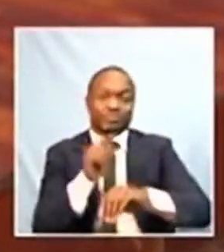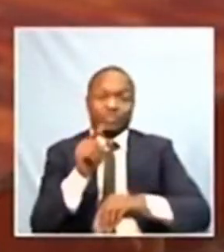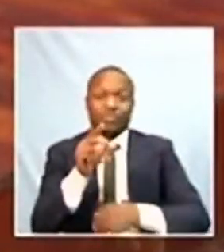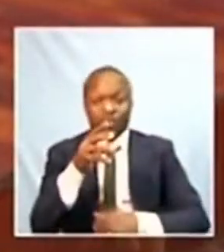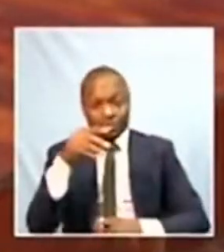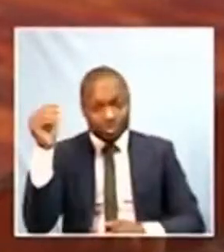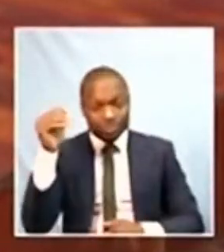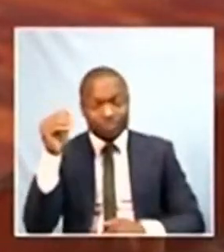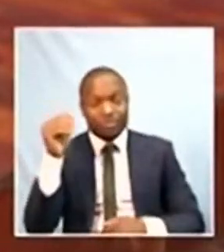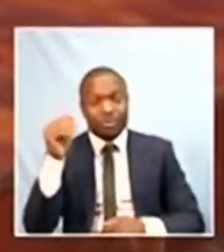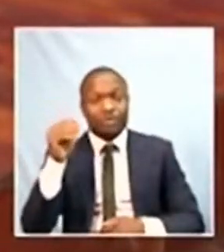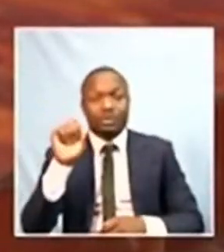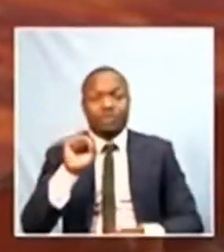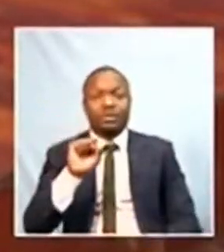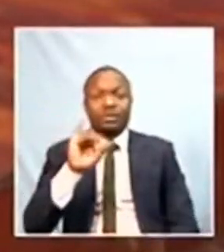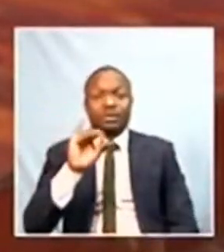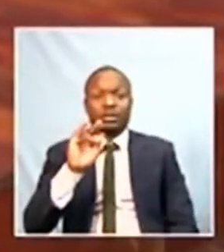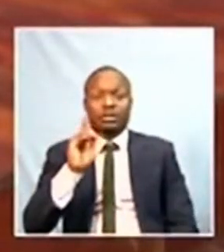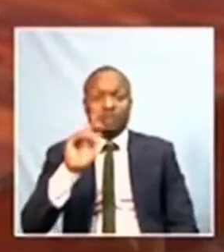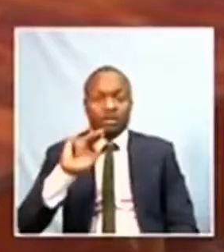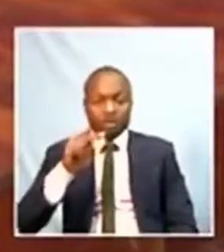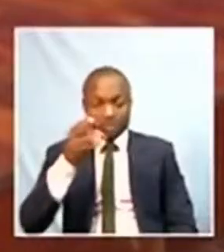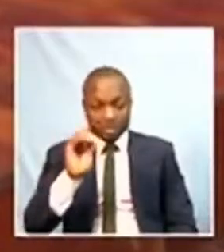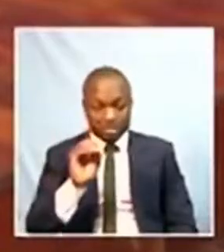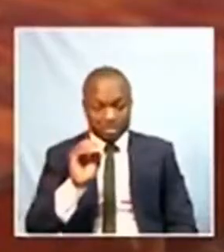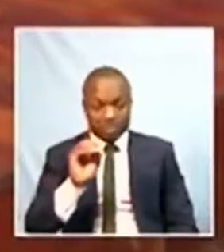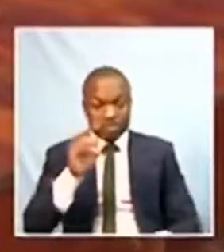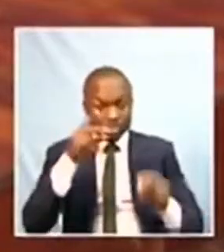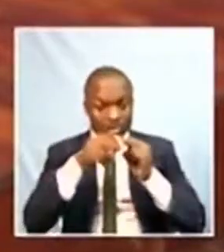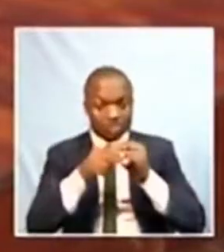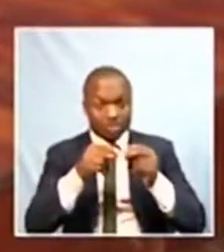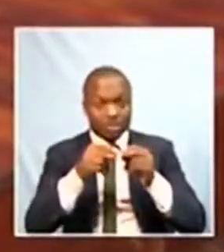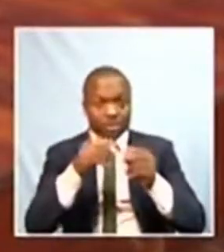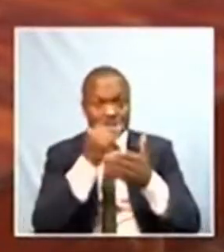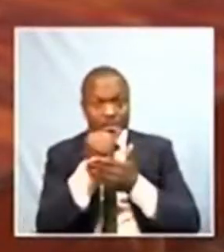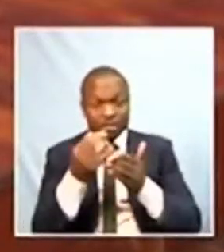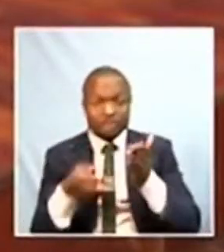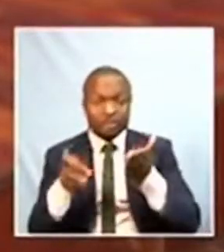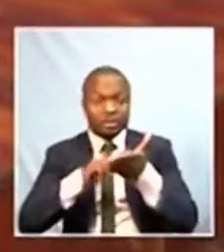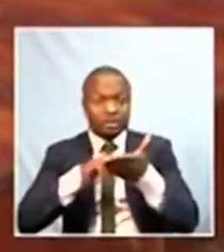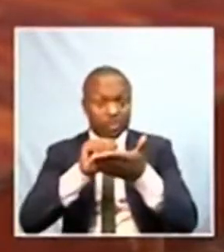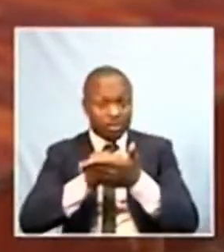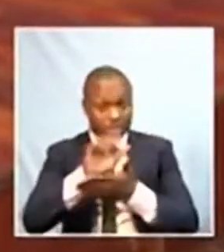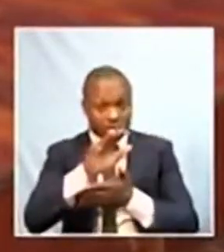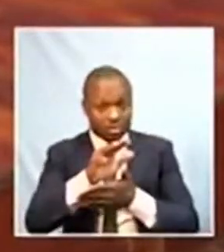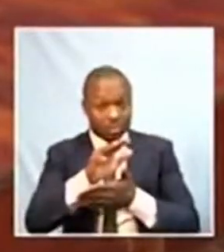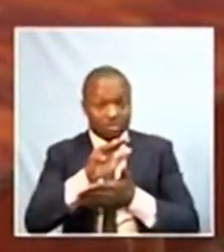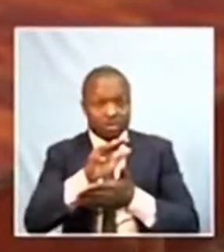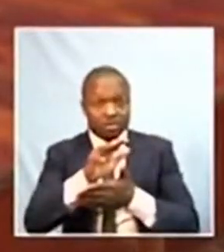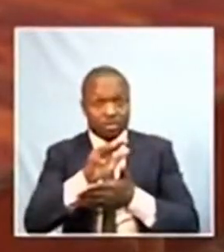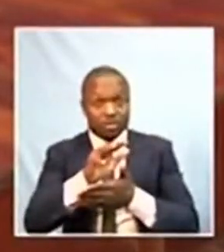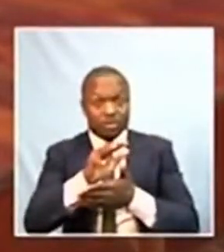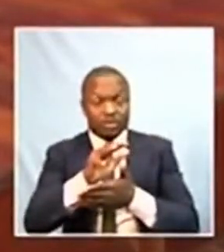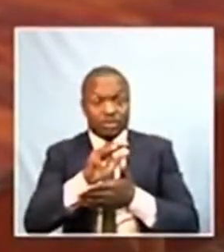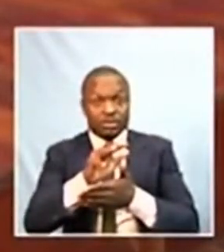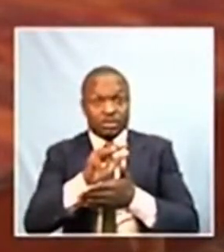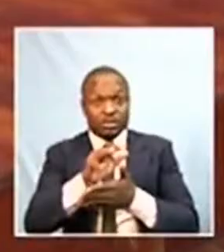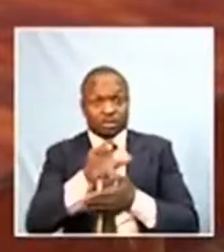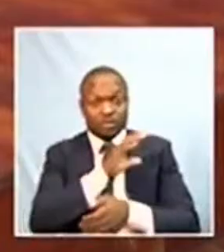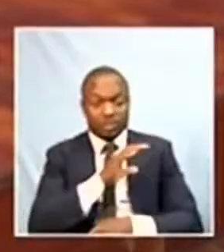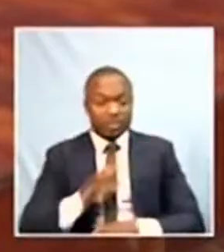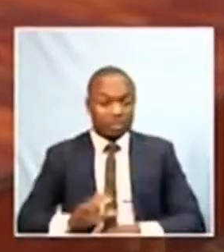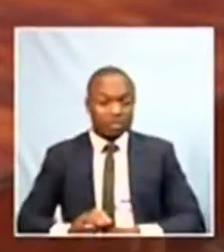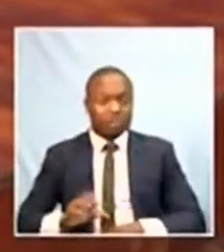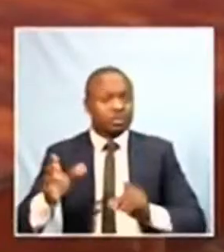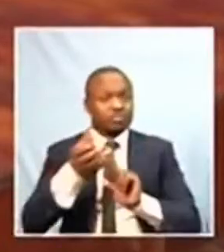they terminated. And now, in terms of re-advertising, it was re-advertised, there was no applicant. There was a